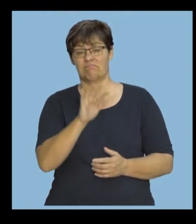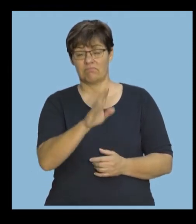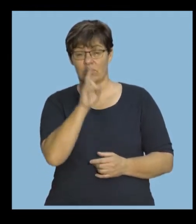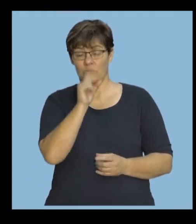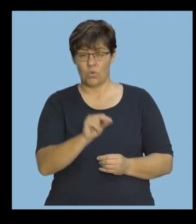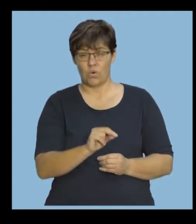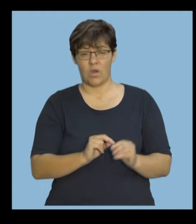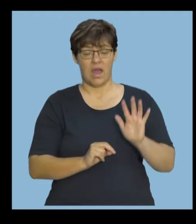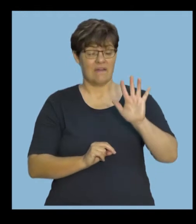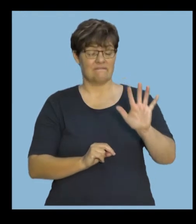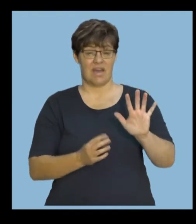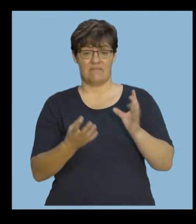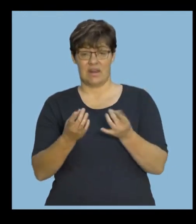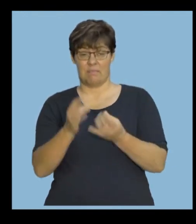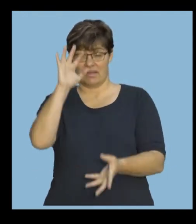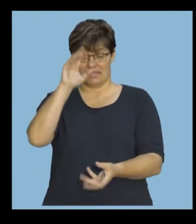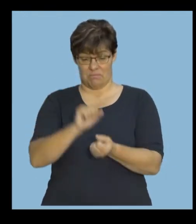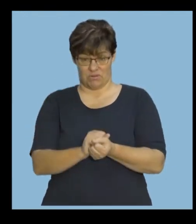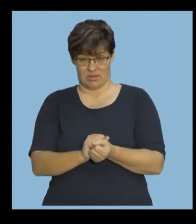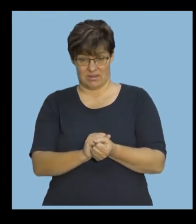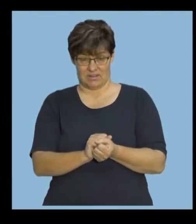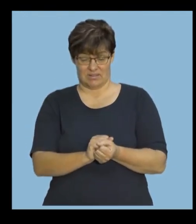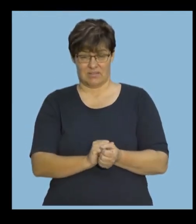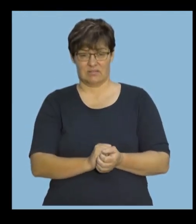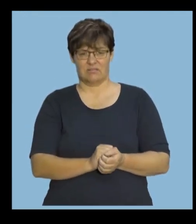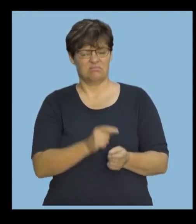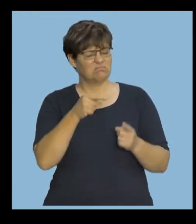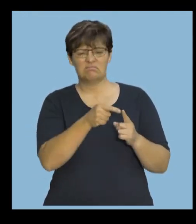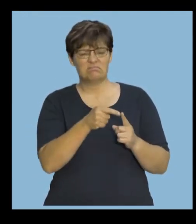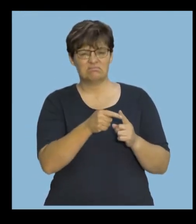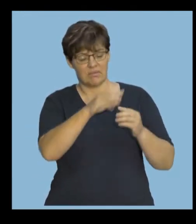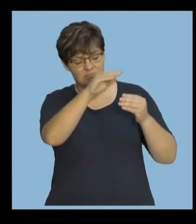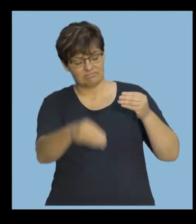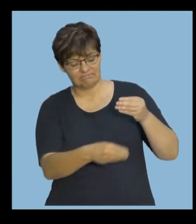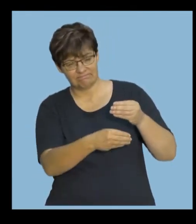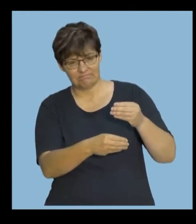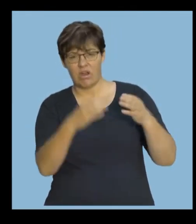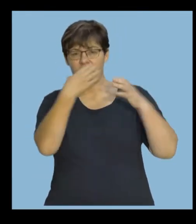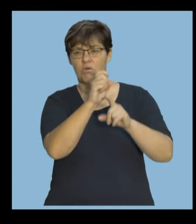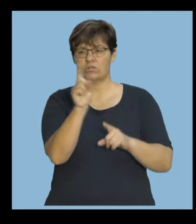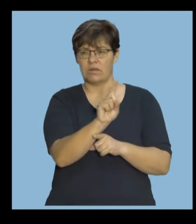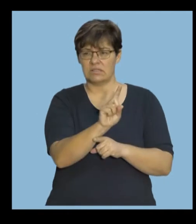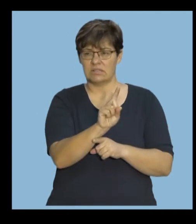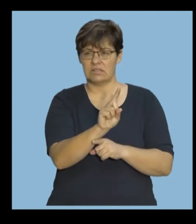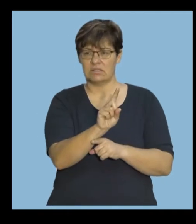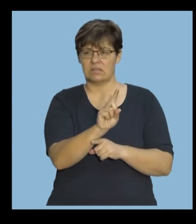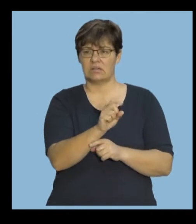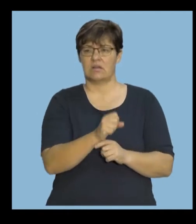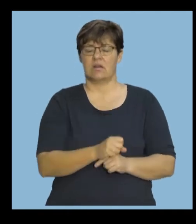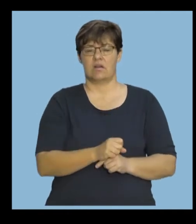we're going to look at 5-number summary. And under 5-number summary, we'll focus on quartiles.